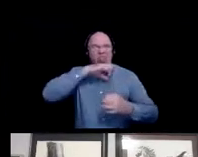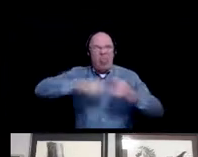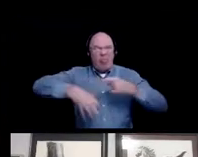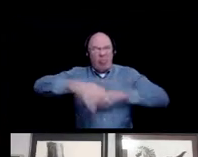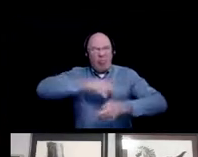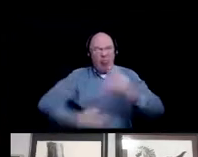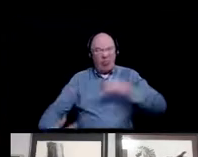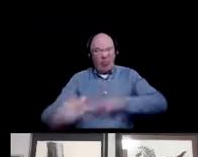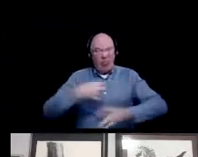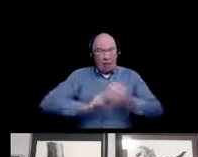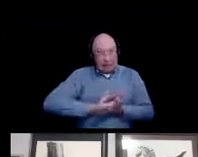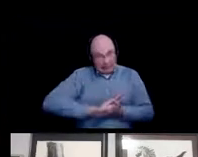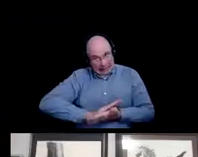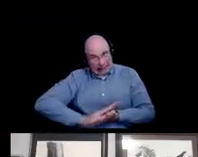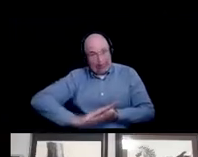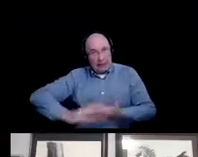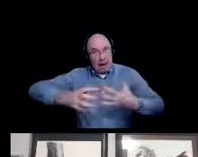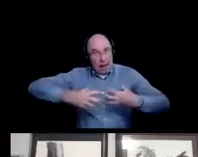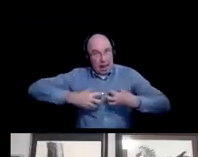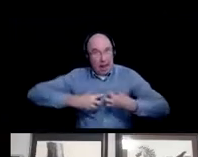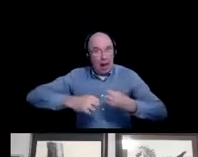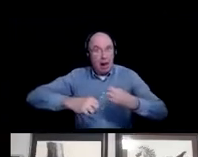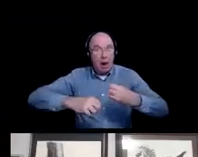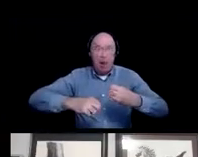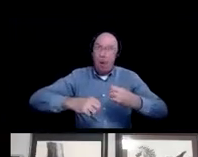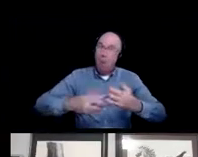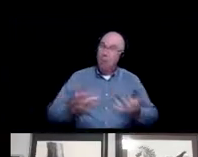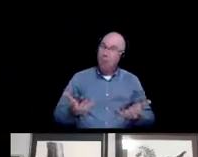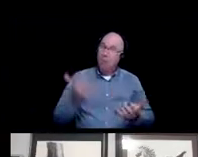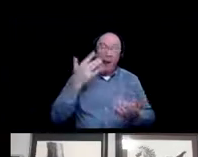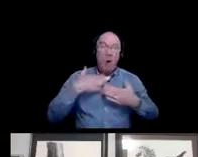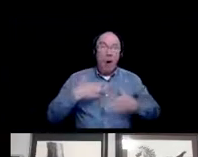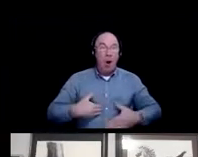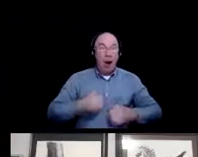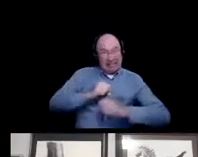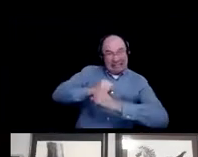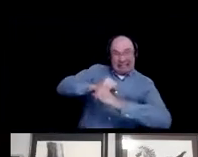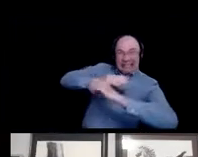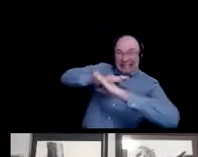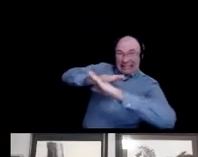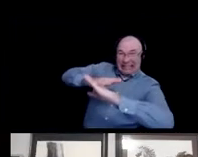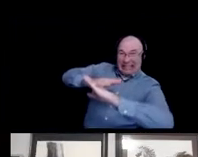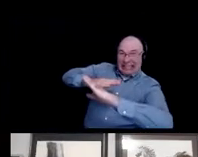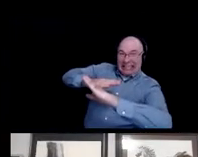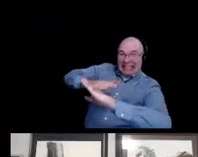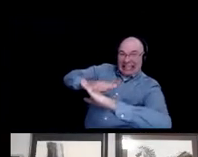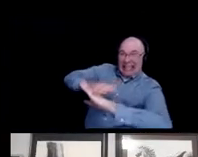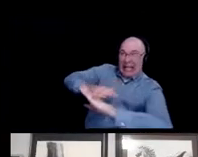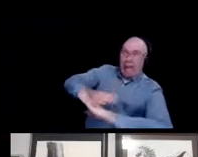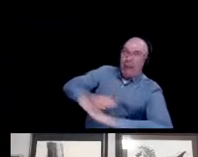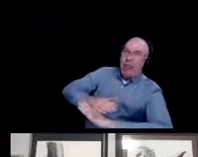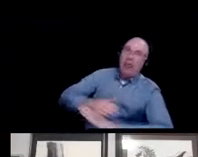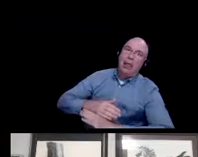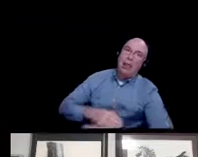the body? Because guys, after what happens is, as the body can only keep up for so long because it's always attacking, cleaning, attacking, and cleaning. So